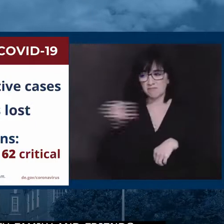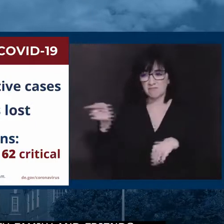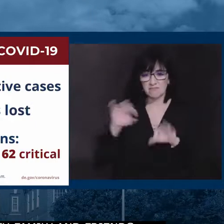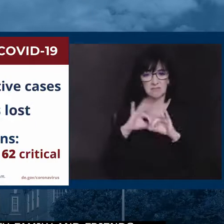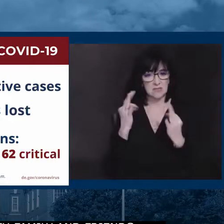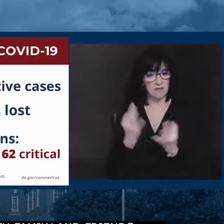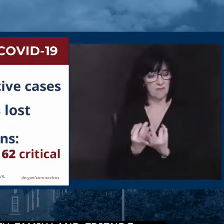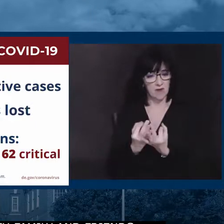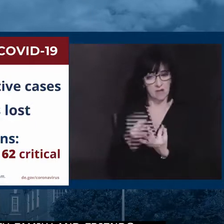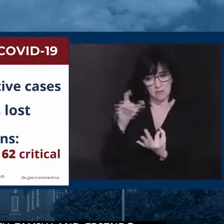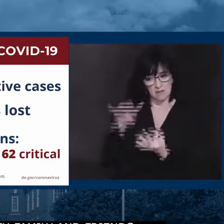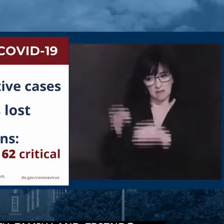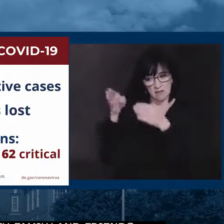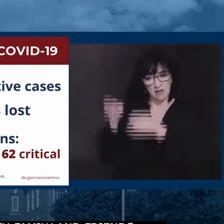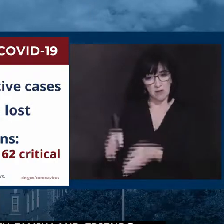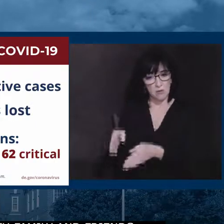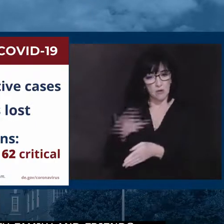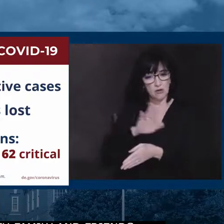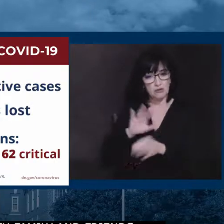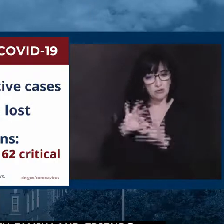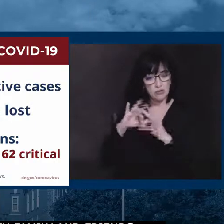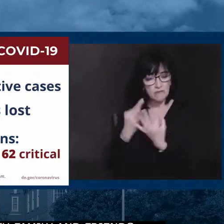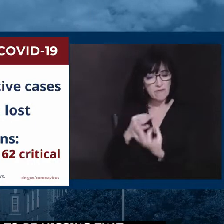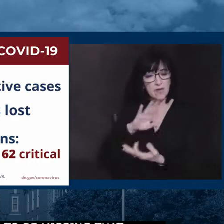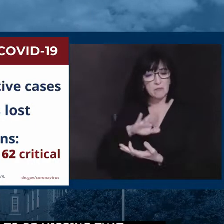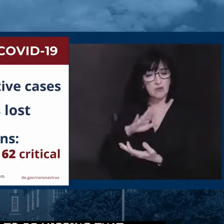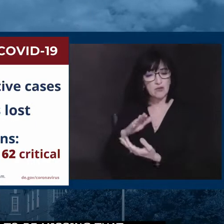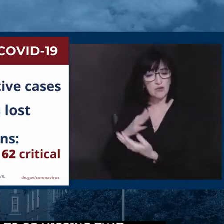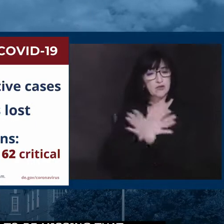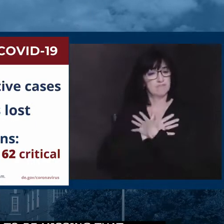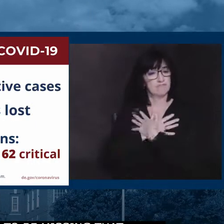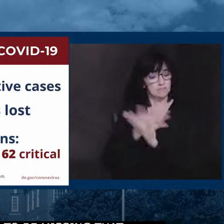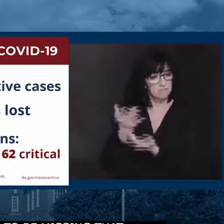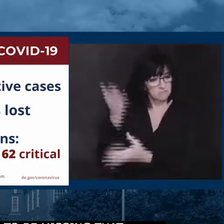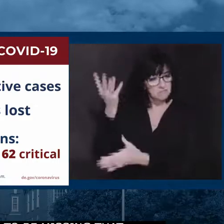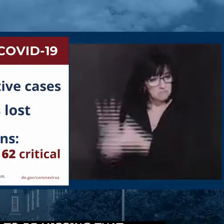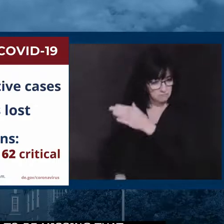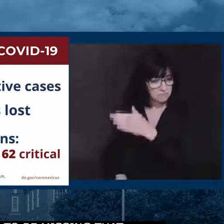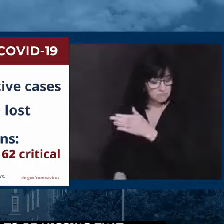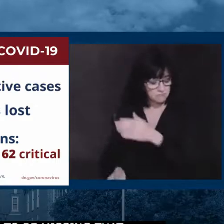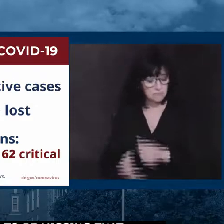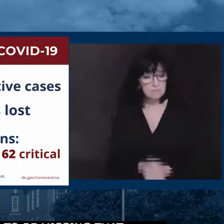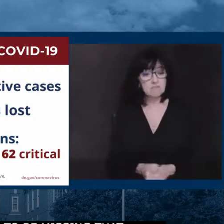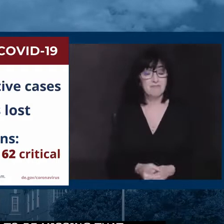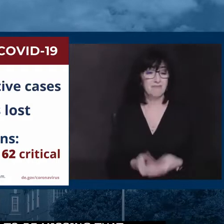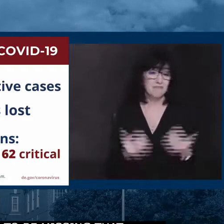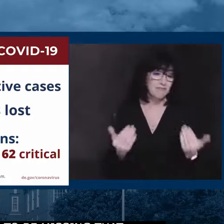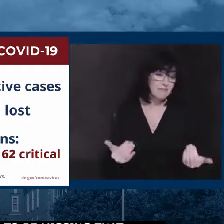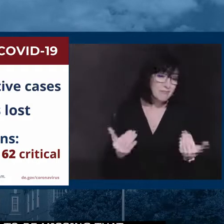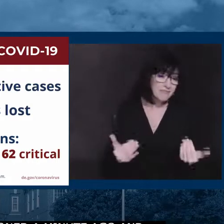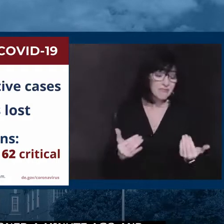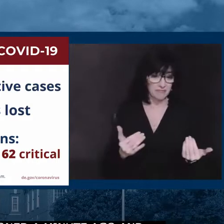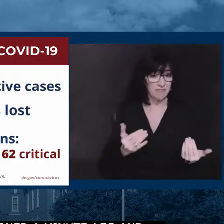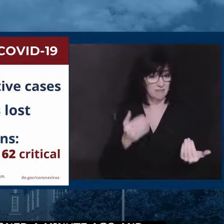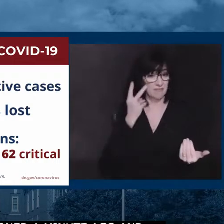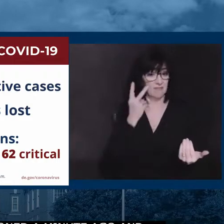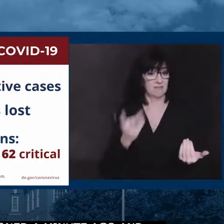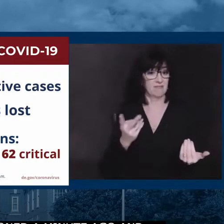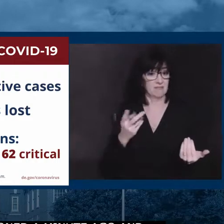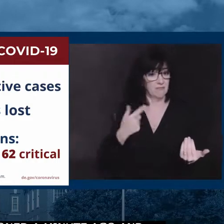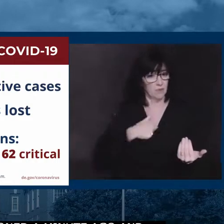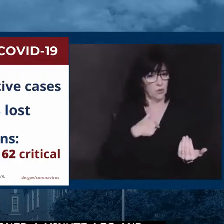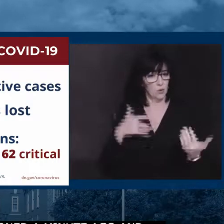ago that we're very concerned about is the increase in the number of Delawareans who are in the hospital. You could see